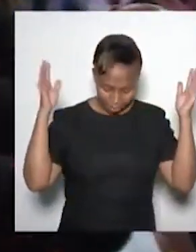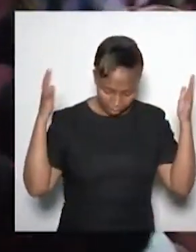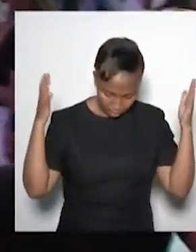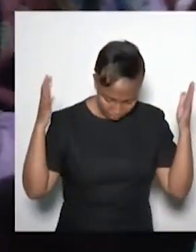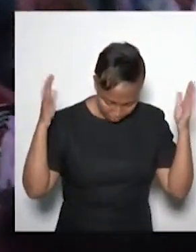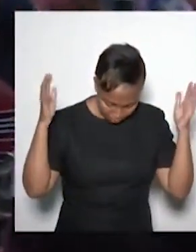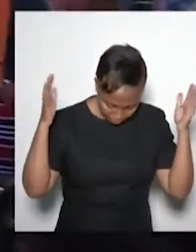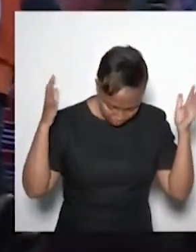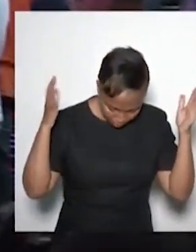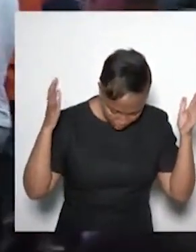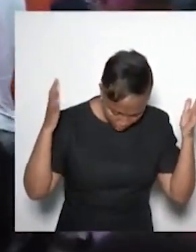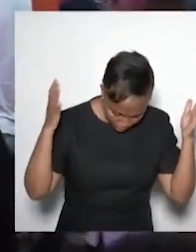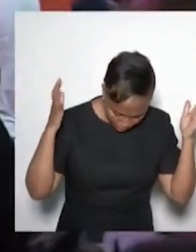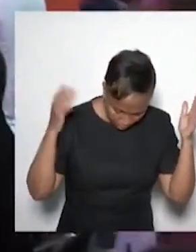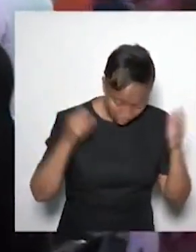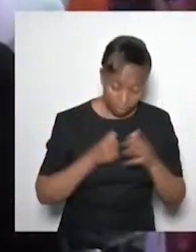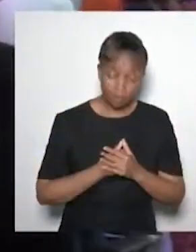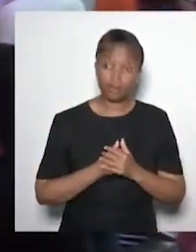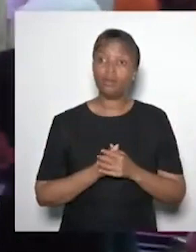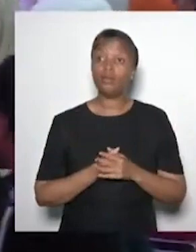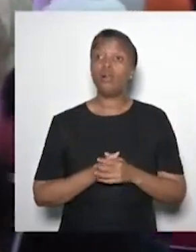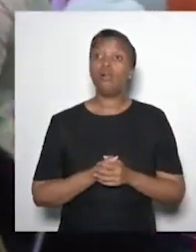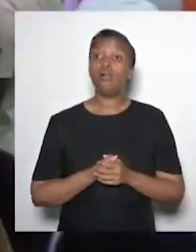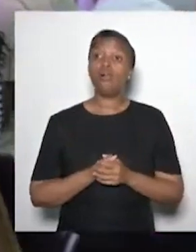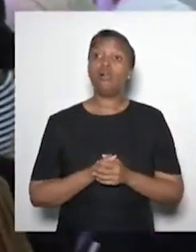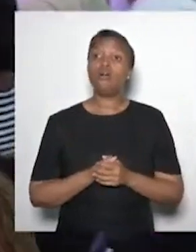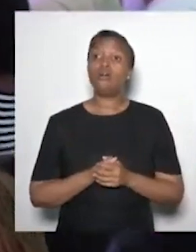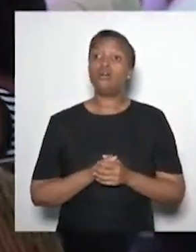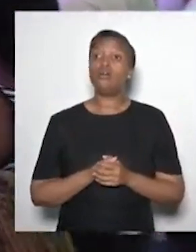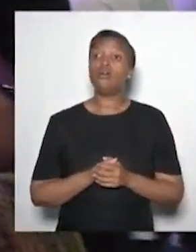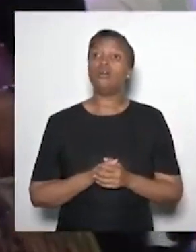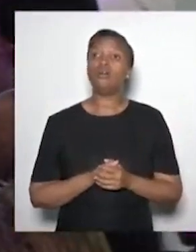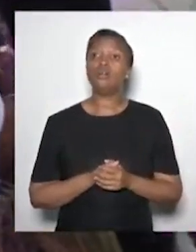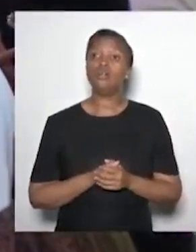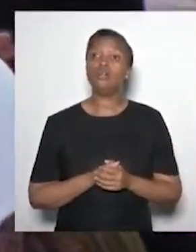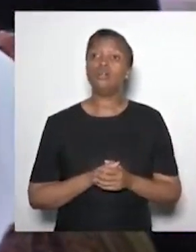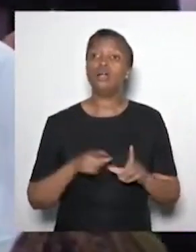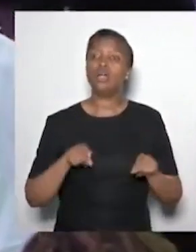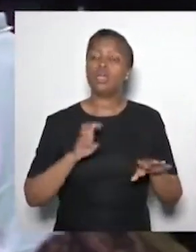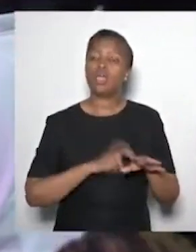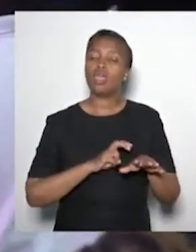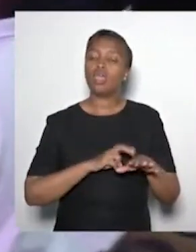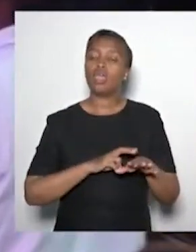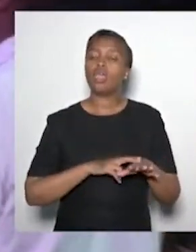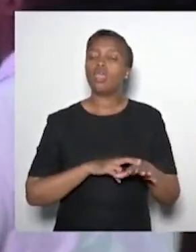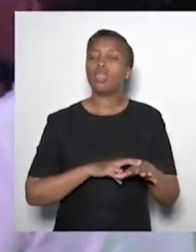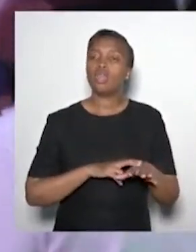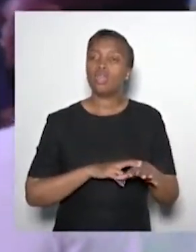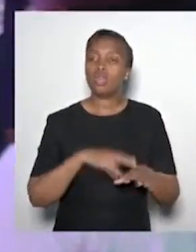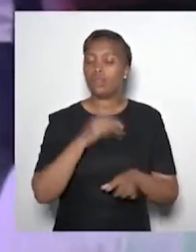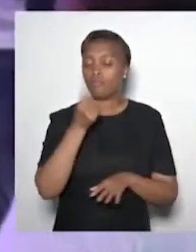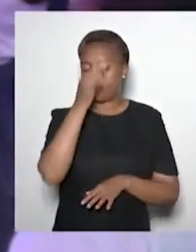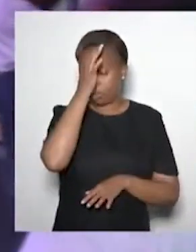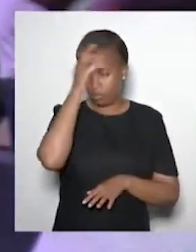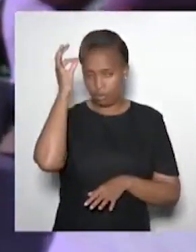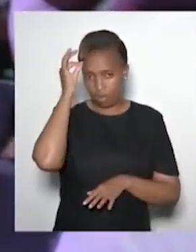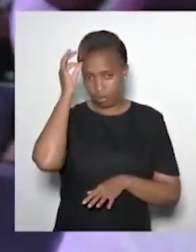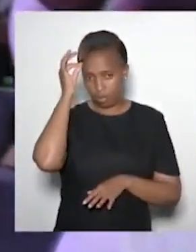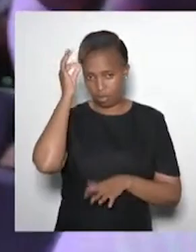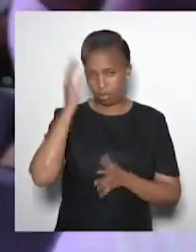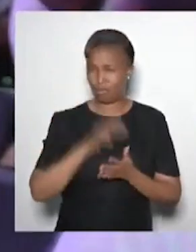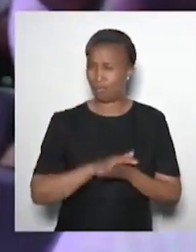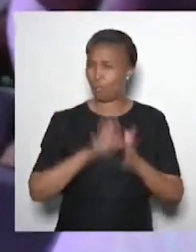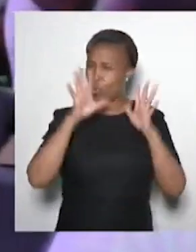Hallelujah. All right. Now, Bazalana, I'm just going to need a few more minutes of your time, all right? Do you have 10 minutes for